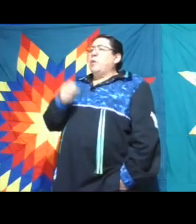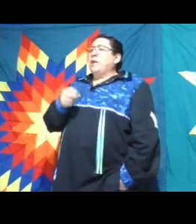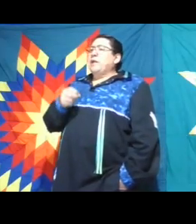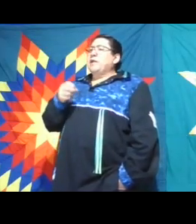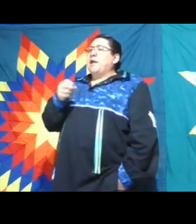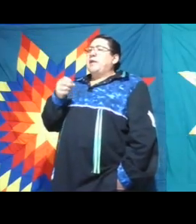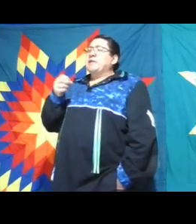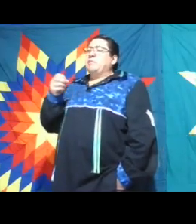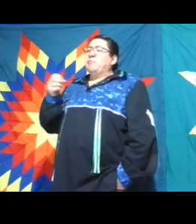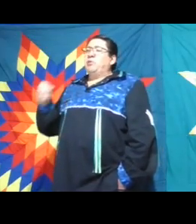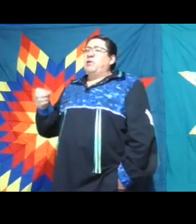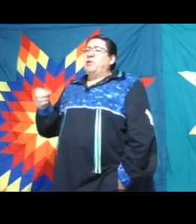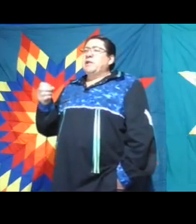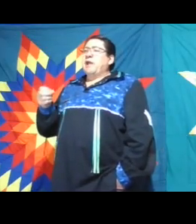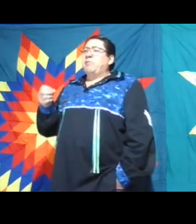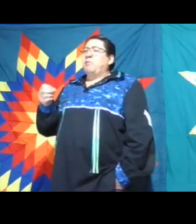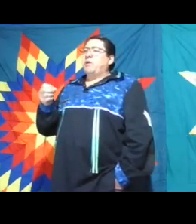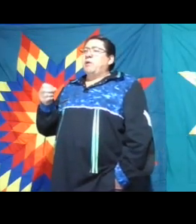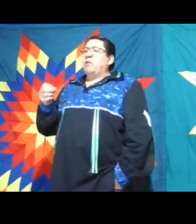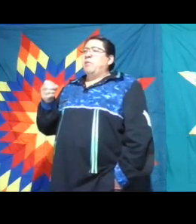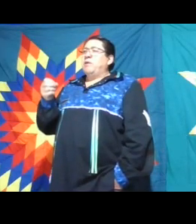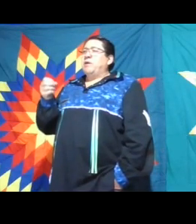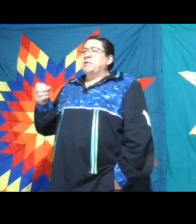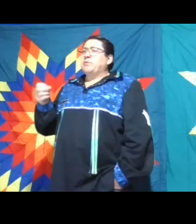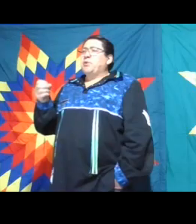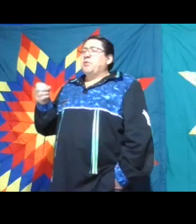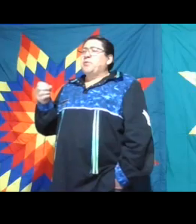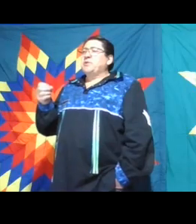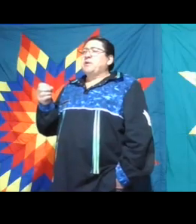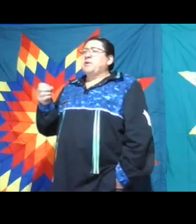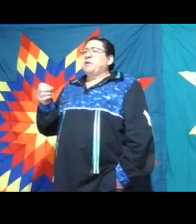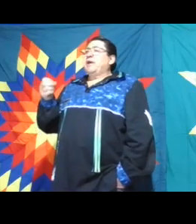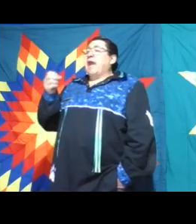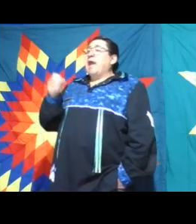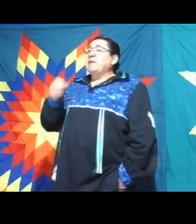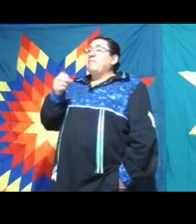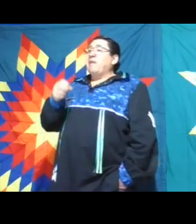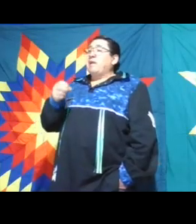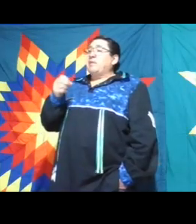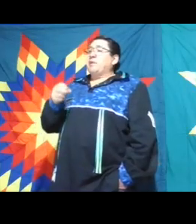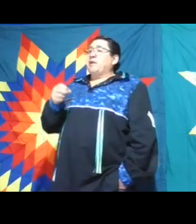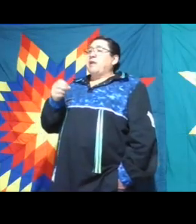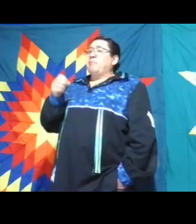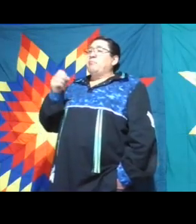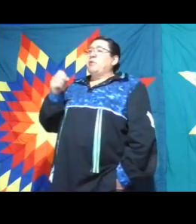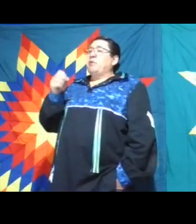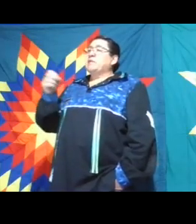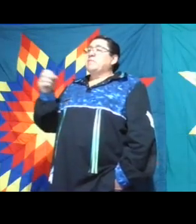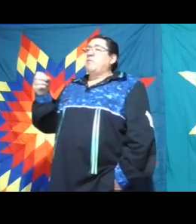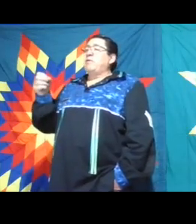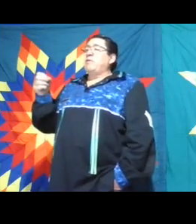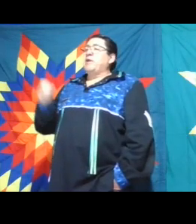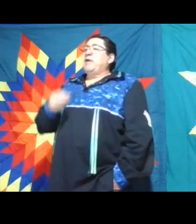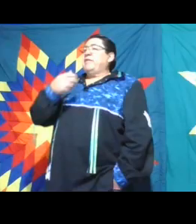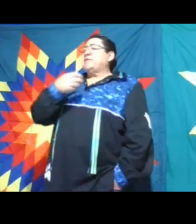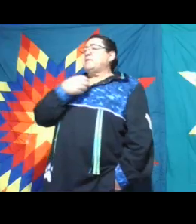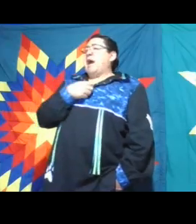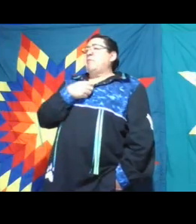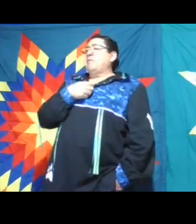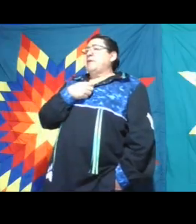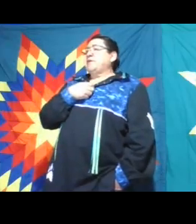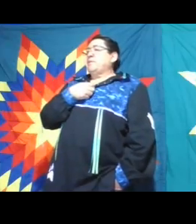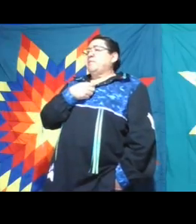then we as the employee network or the entrepreneurs can develop this and bring this forward.